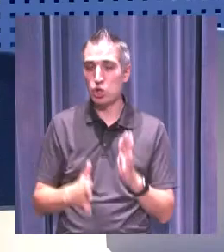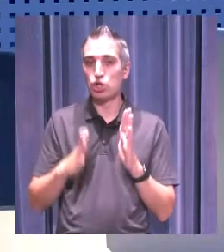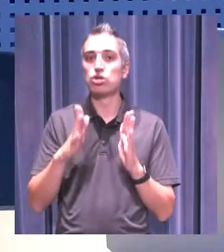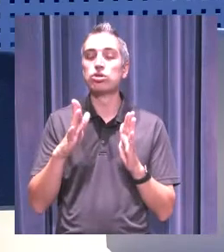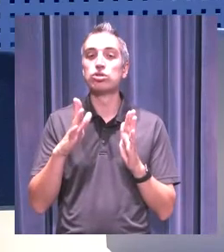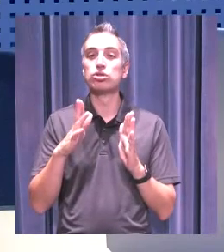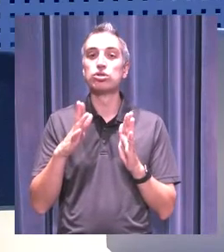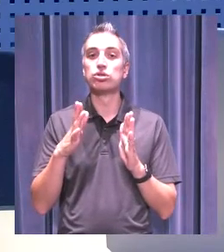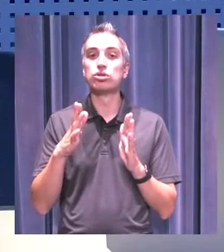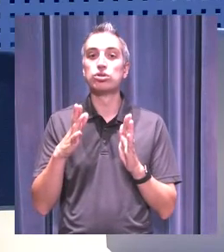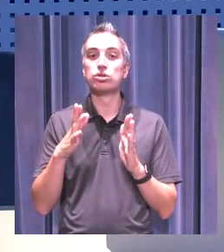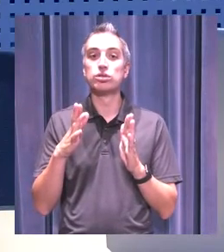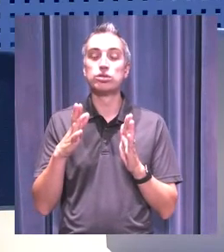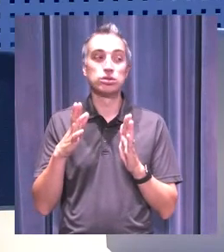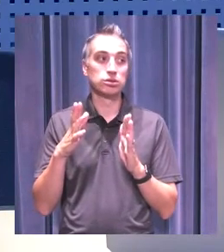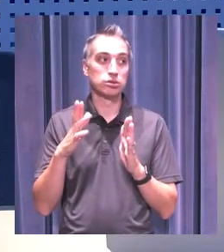hold